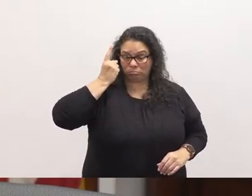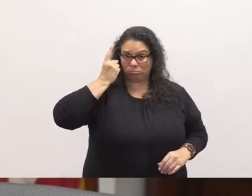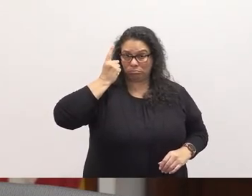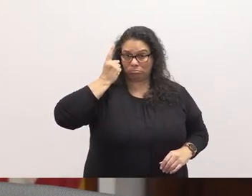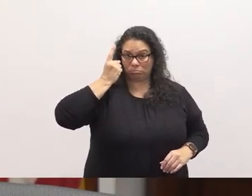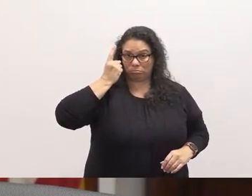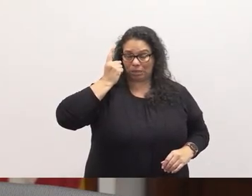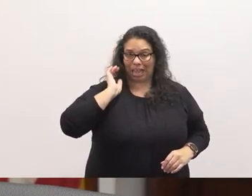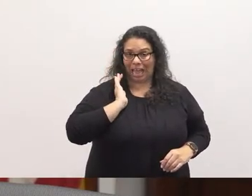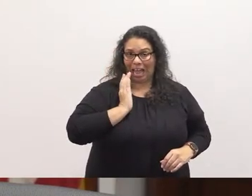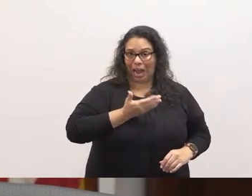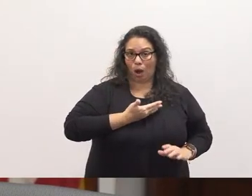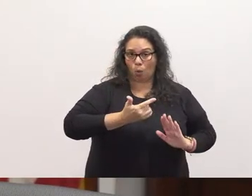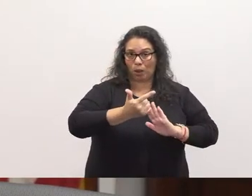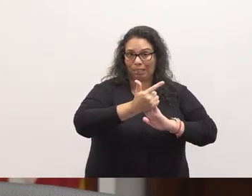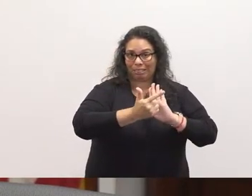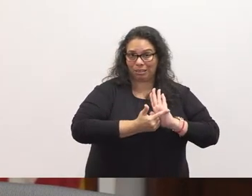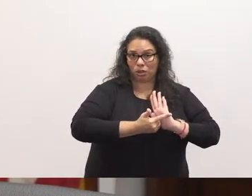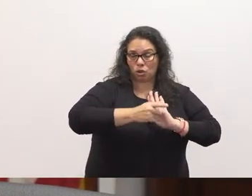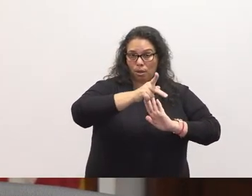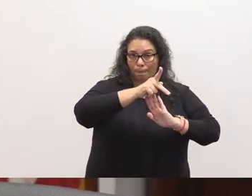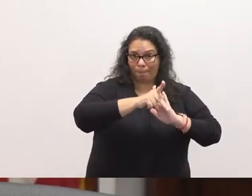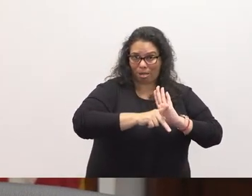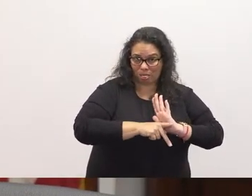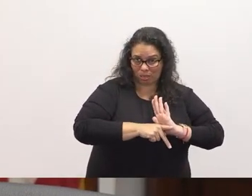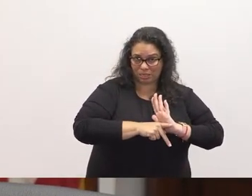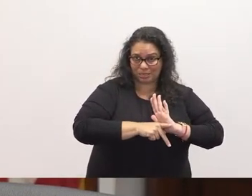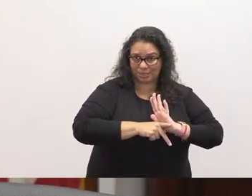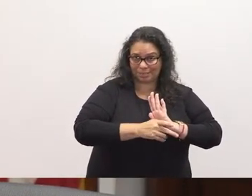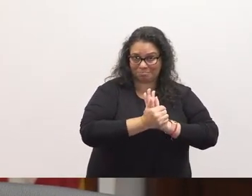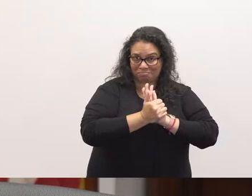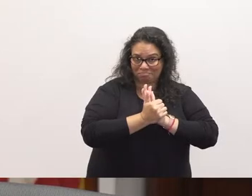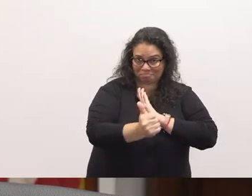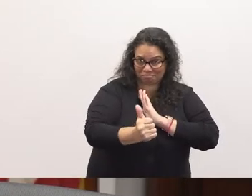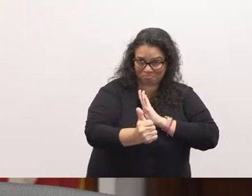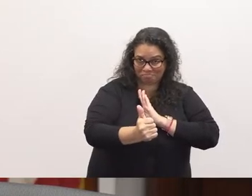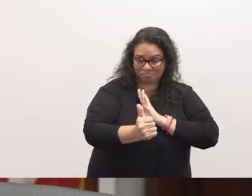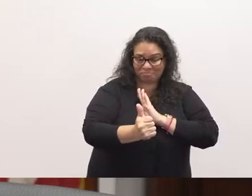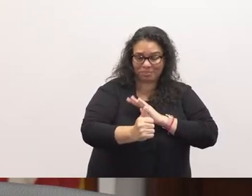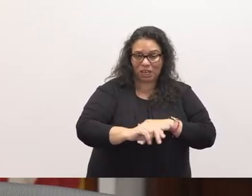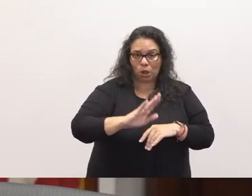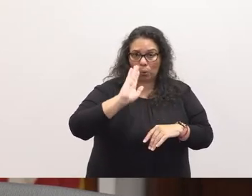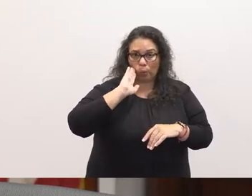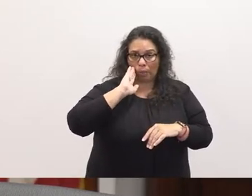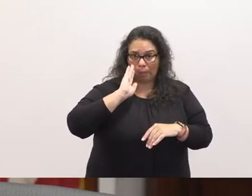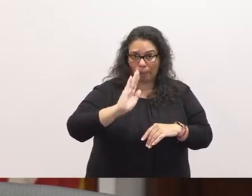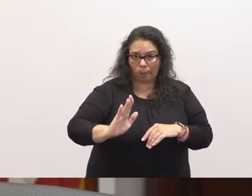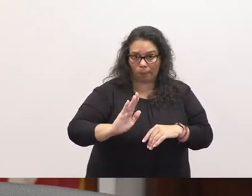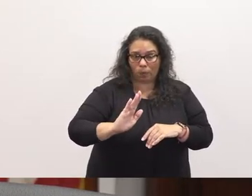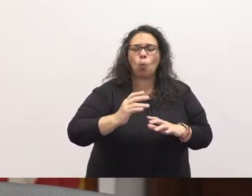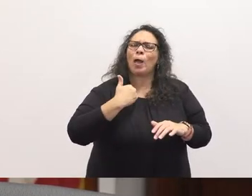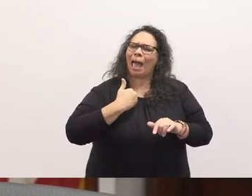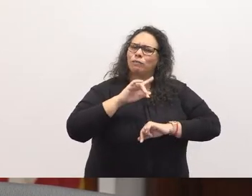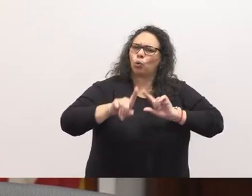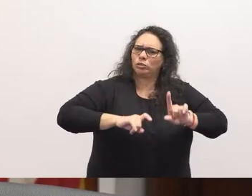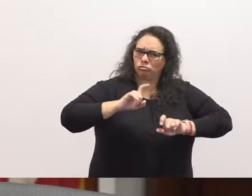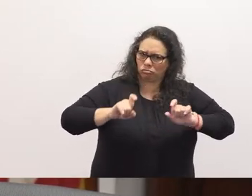our legal and our policy expert were going to, we had